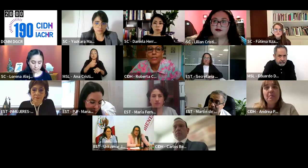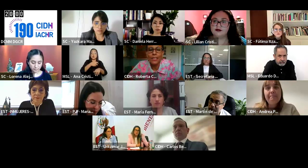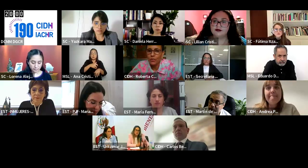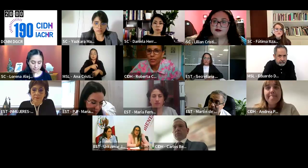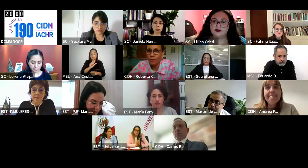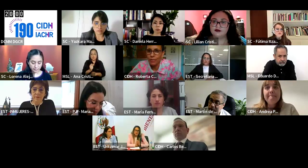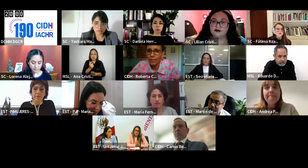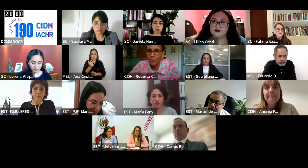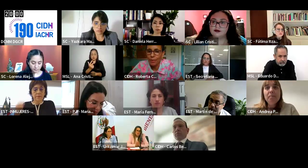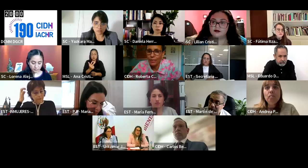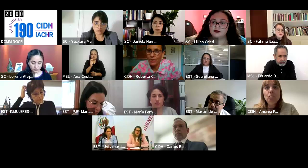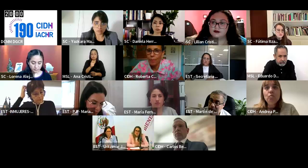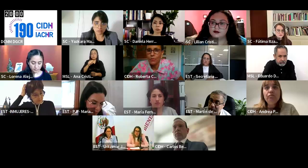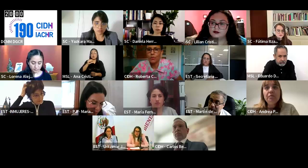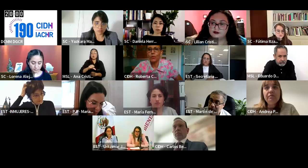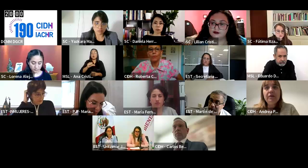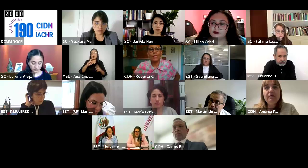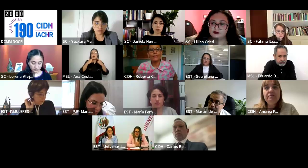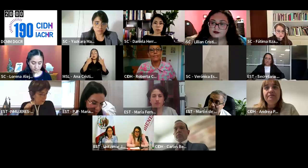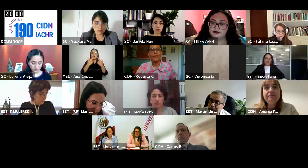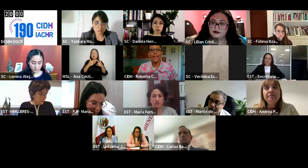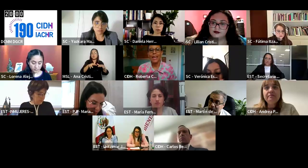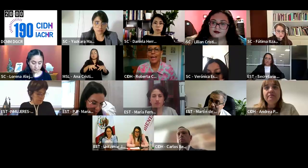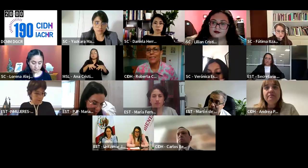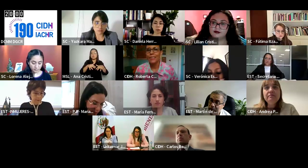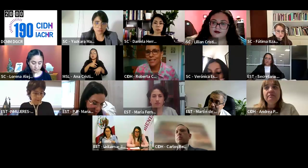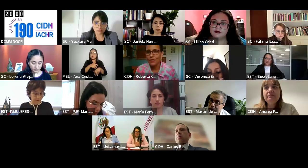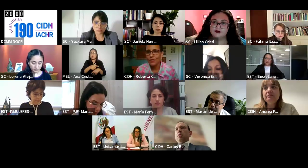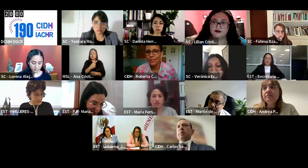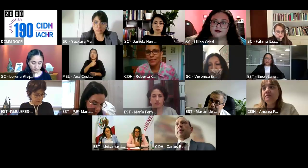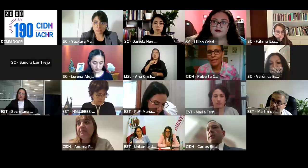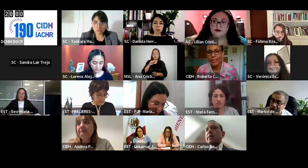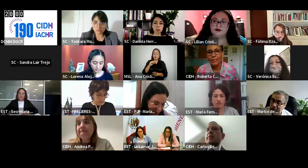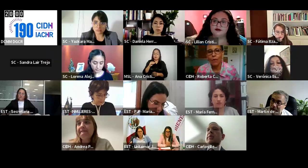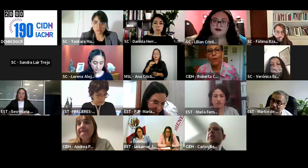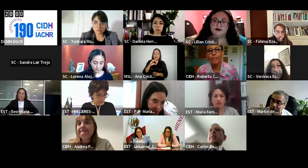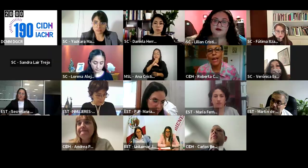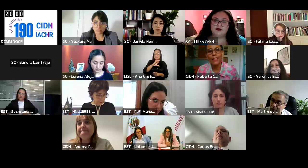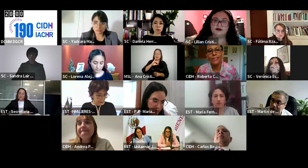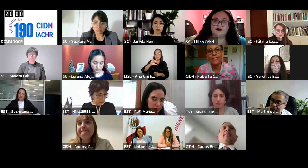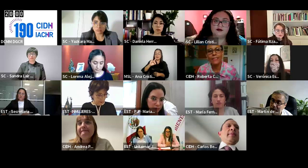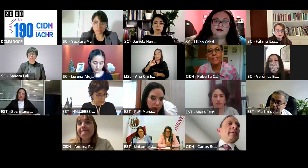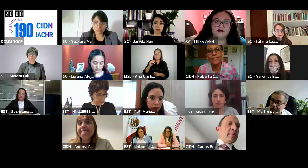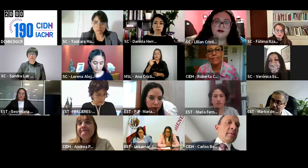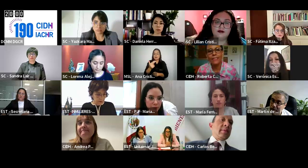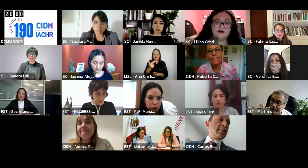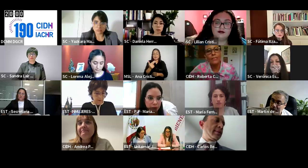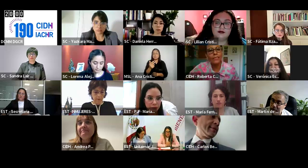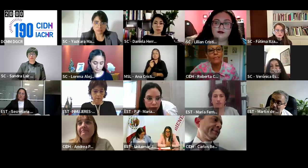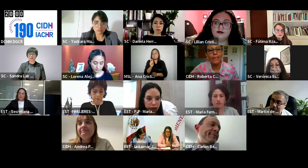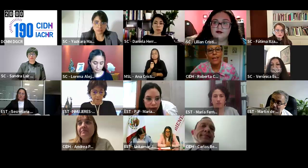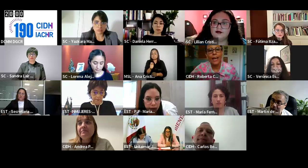190th regular session of the Inter-American Commission on Human Rights. This session is on violence